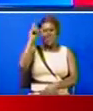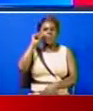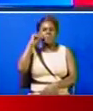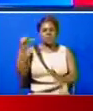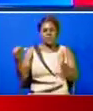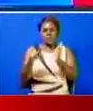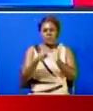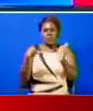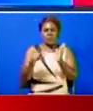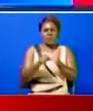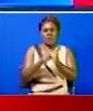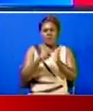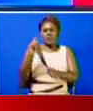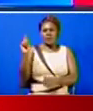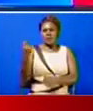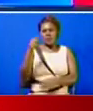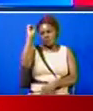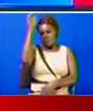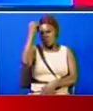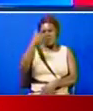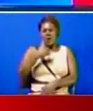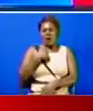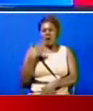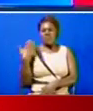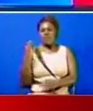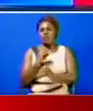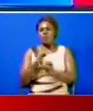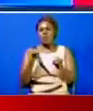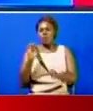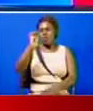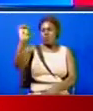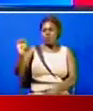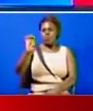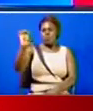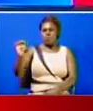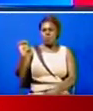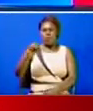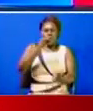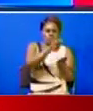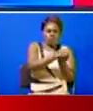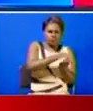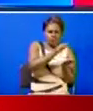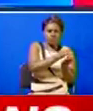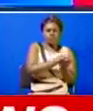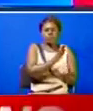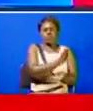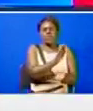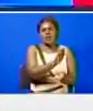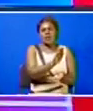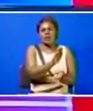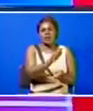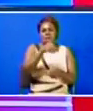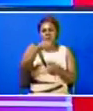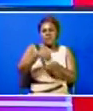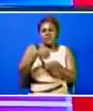crisis has seen ships leave the Kenyan port without goods destined for Europe and cargo pile up there and at the